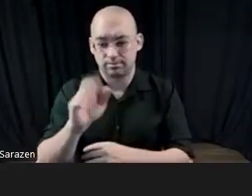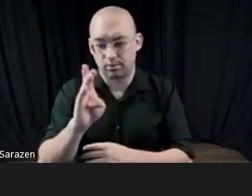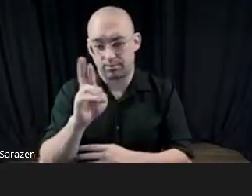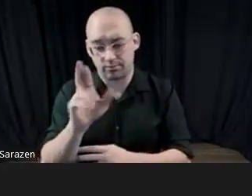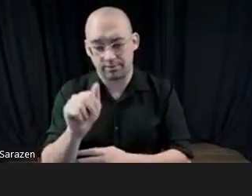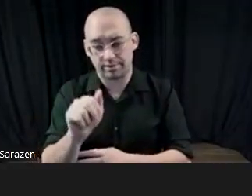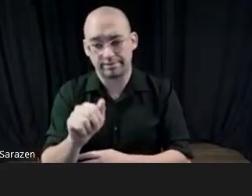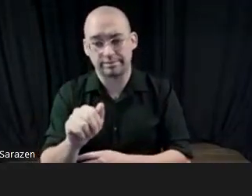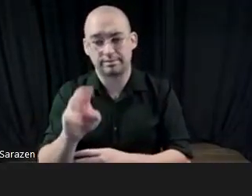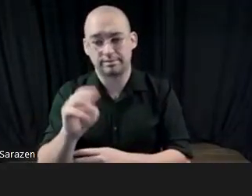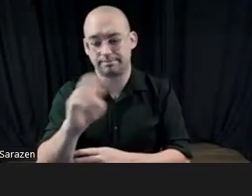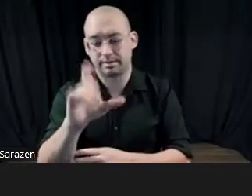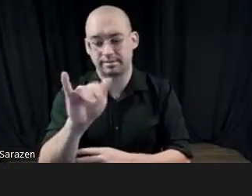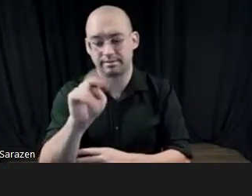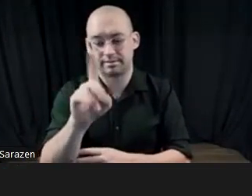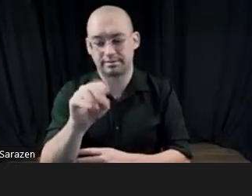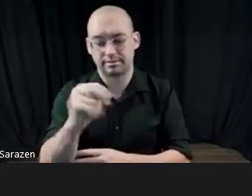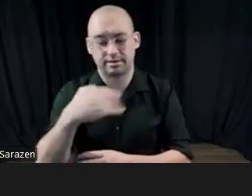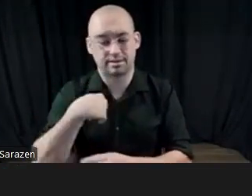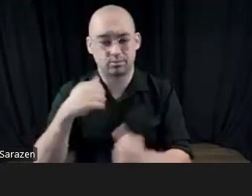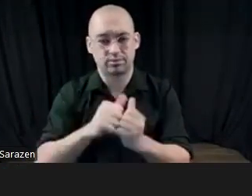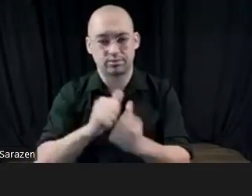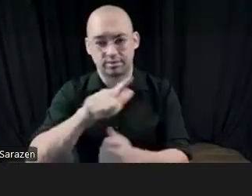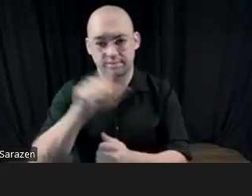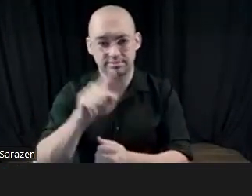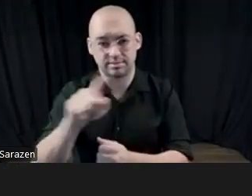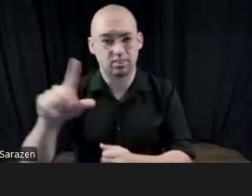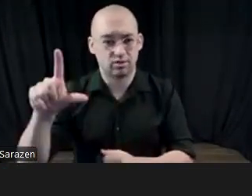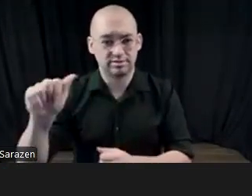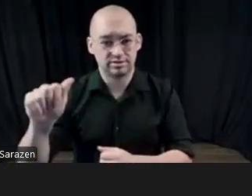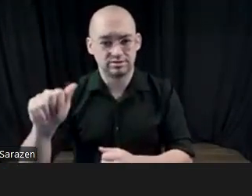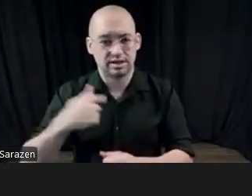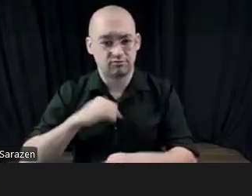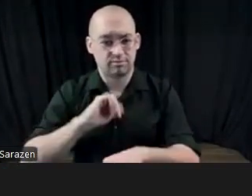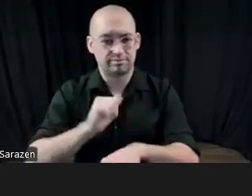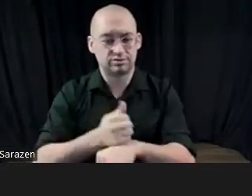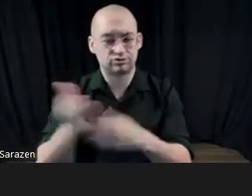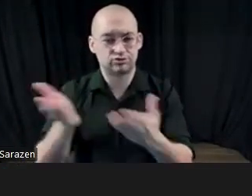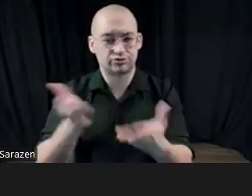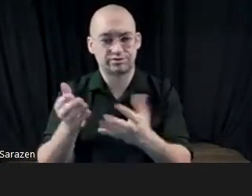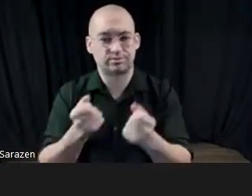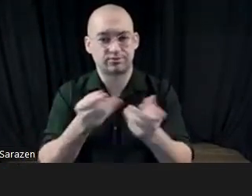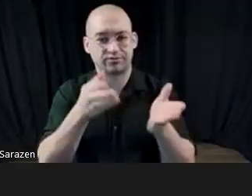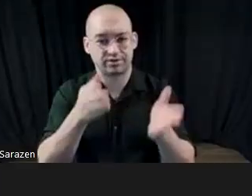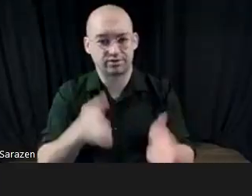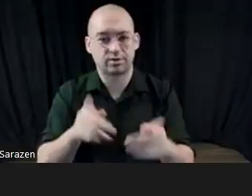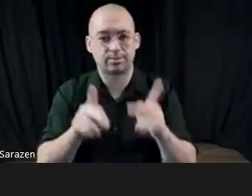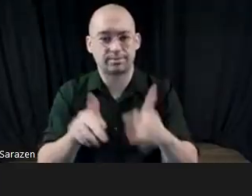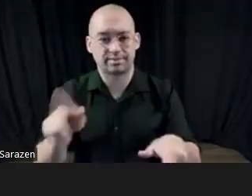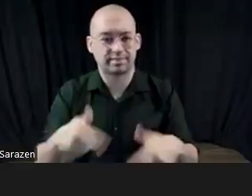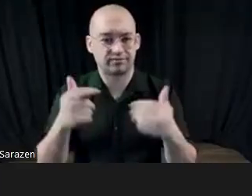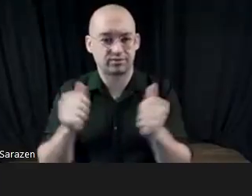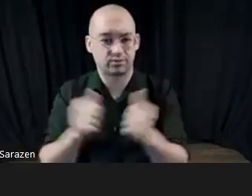Barbara McClendon. I'm with Alzheimer's Los Angeles, and I'm representing service providers to people living with dementia and their